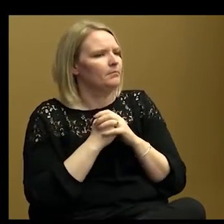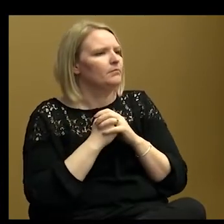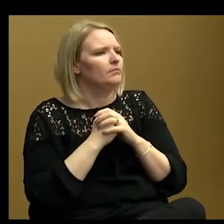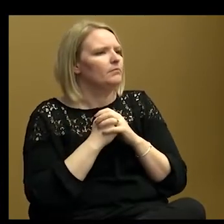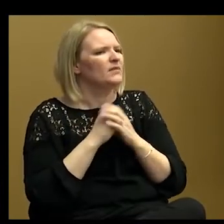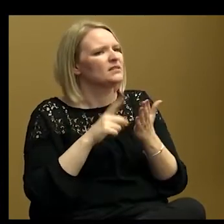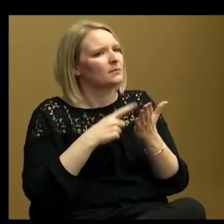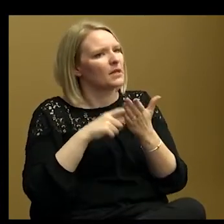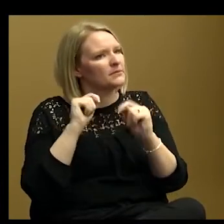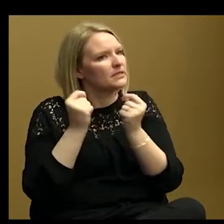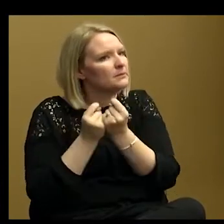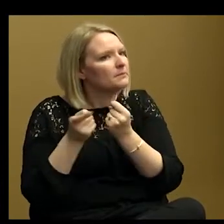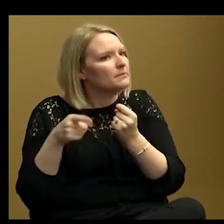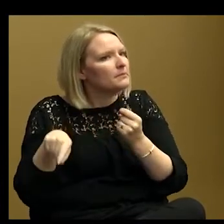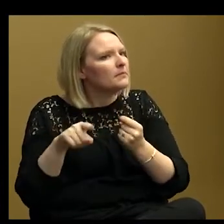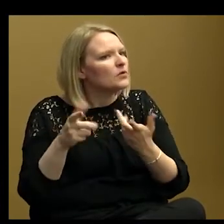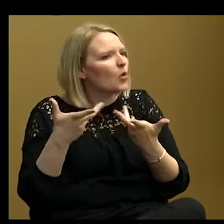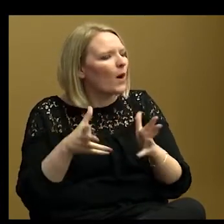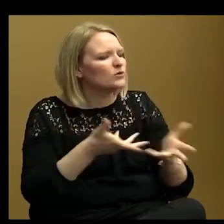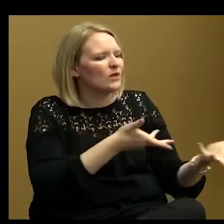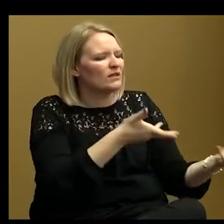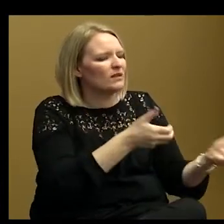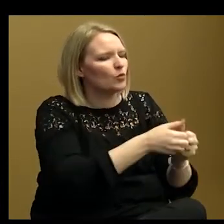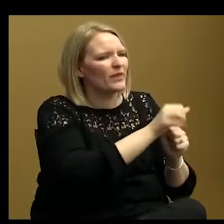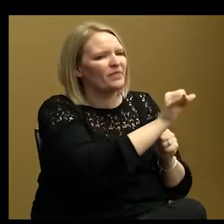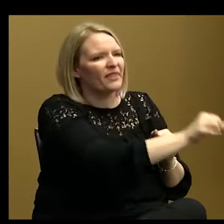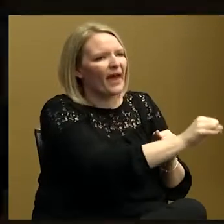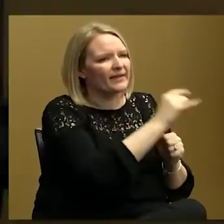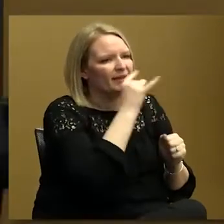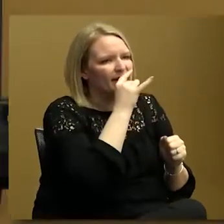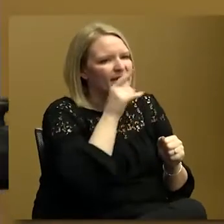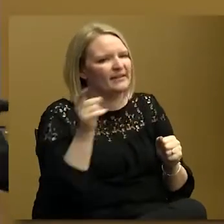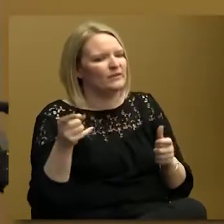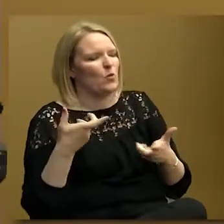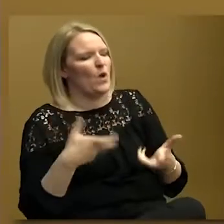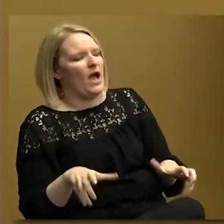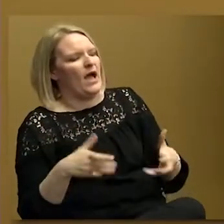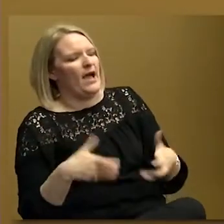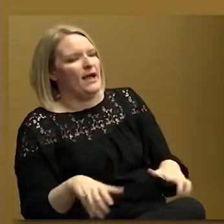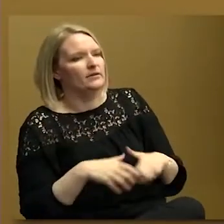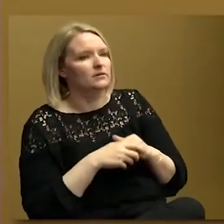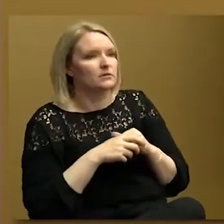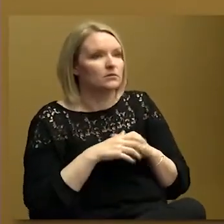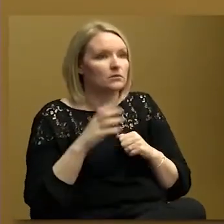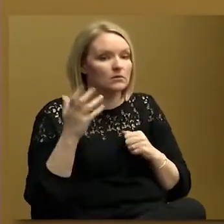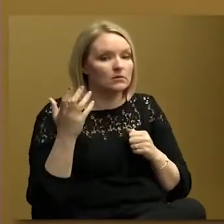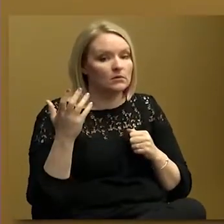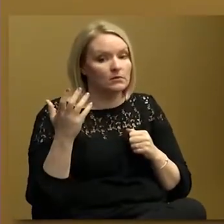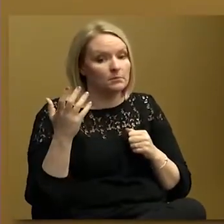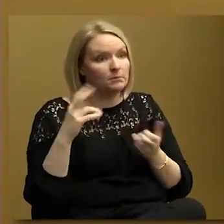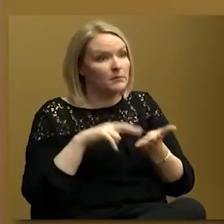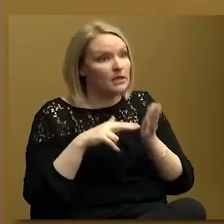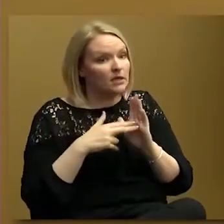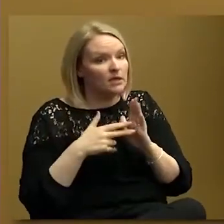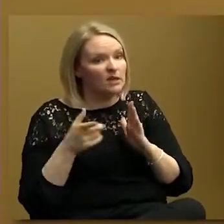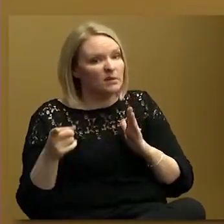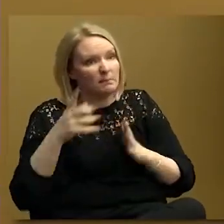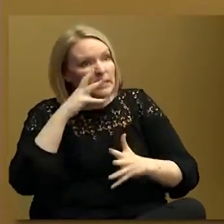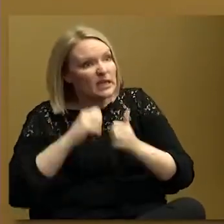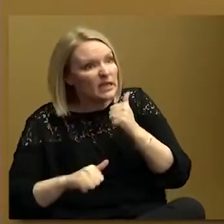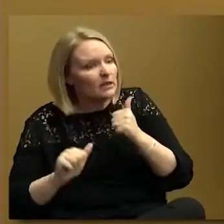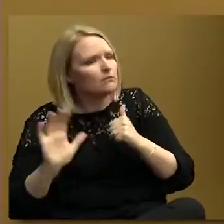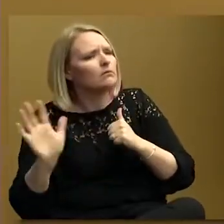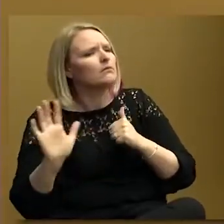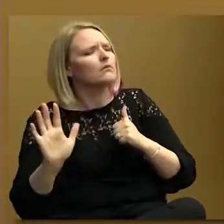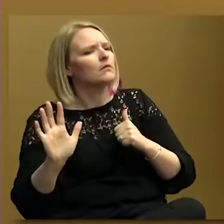sometimes teams don't want to work with this population, not because, they're mean people or whatever, but